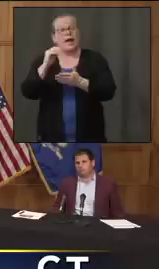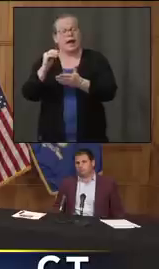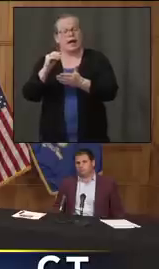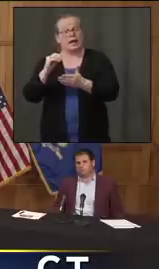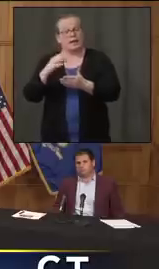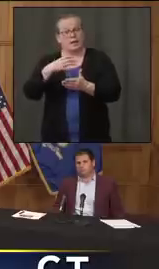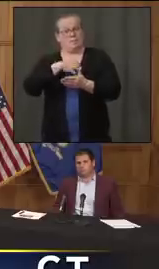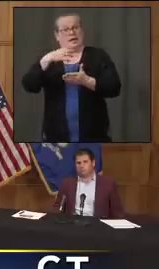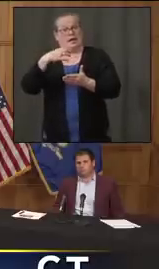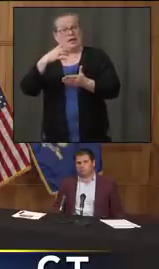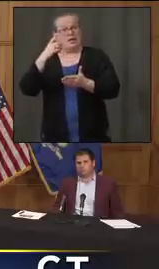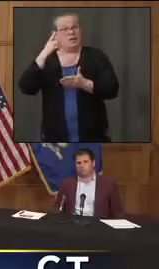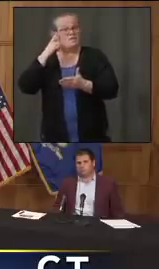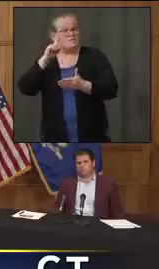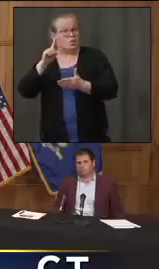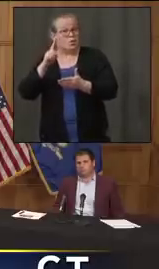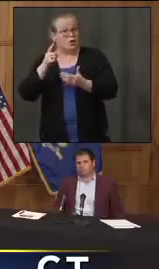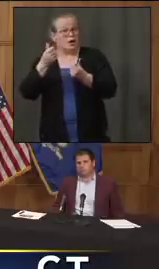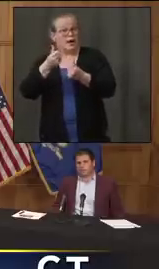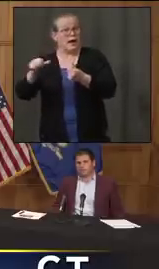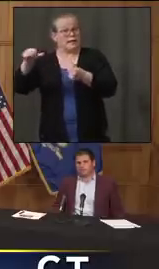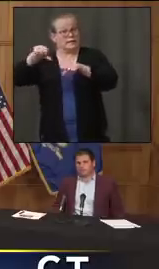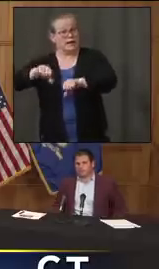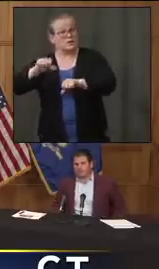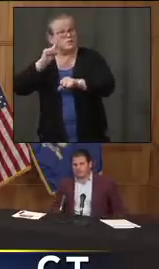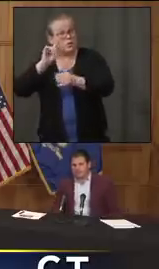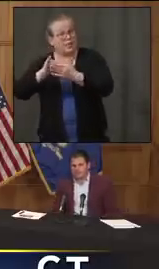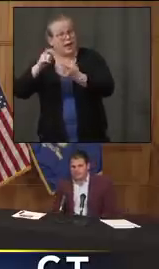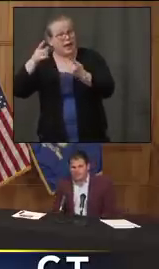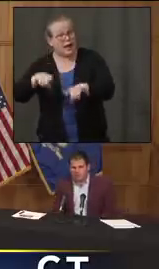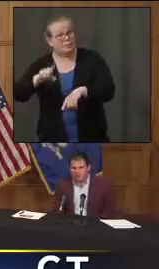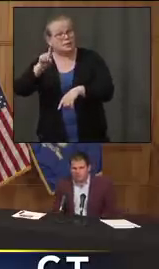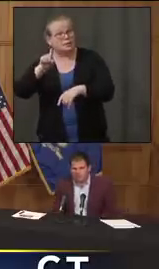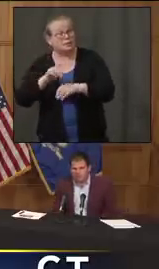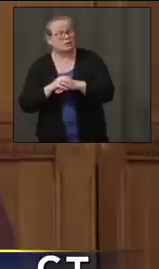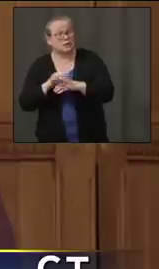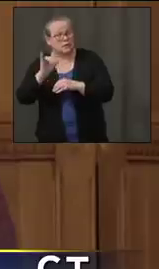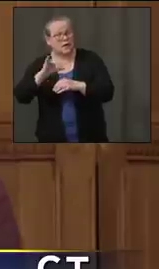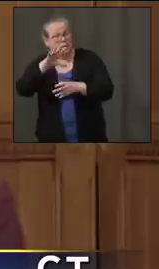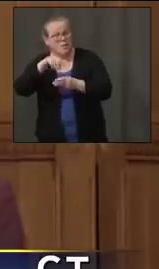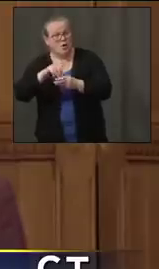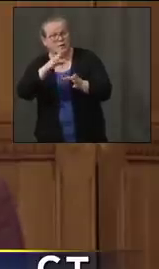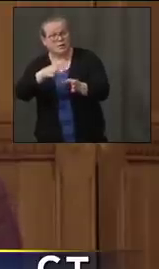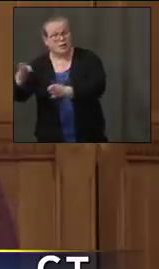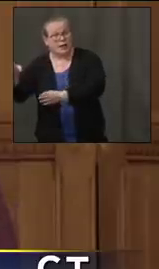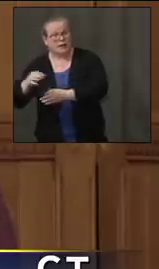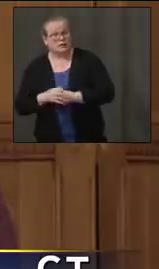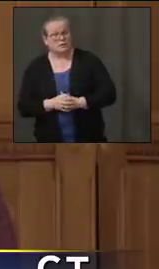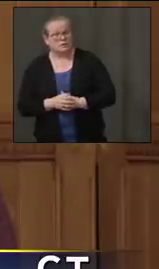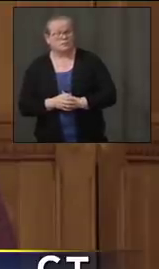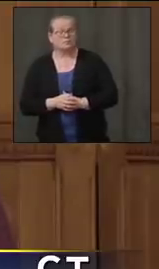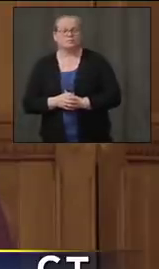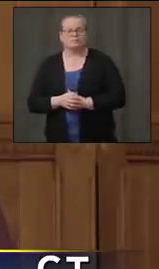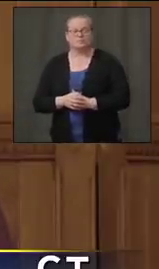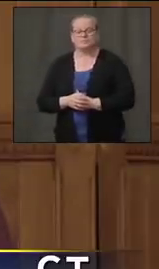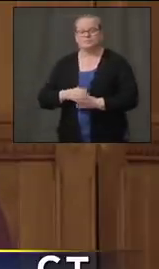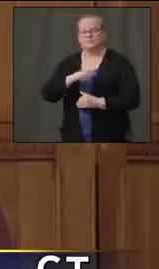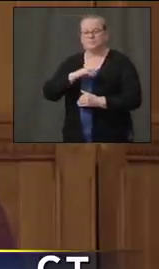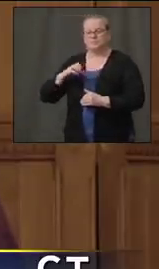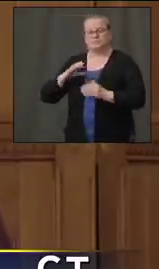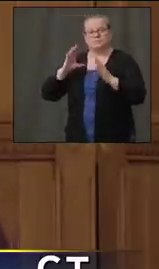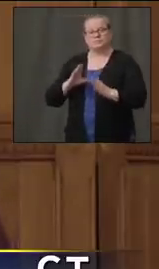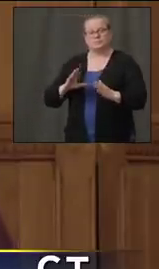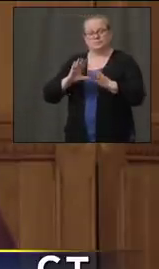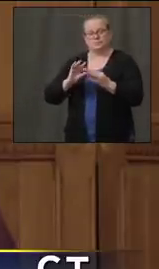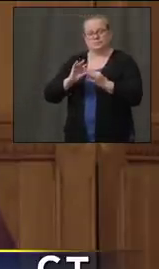that going to be happening? So that order is the one that I referenced previously in terms of affording flexibility